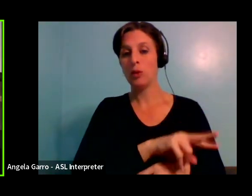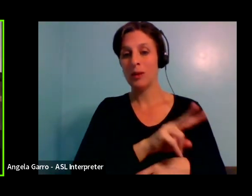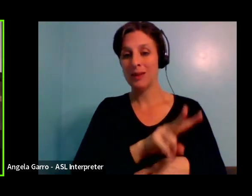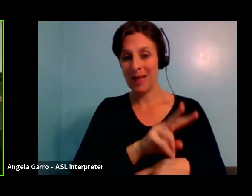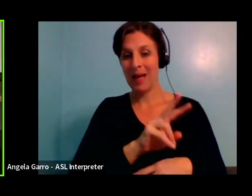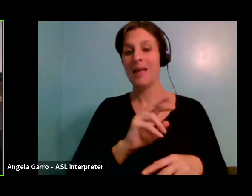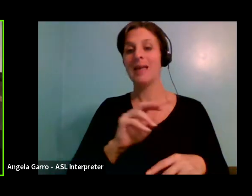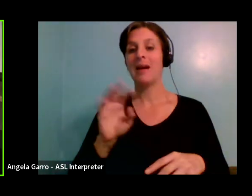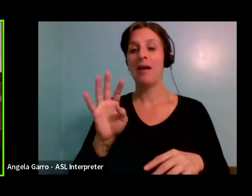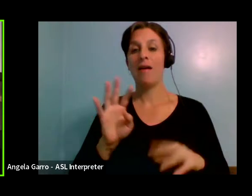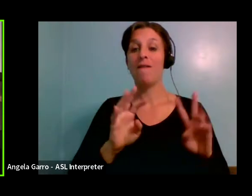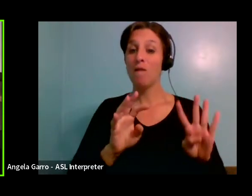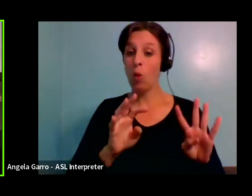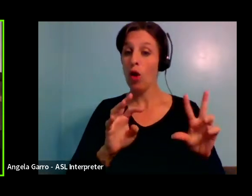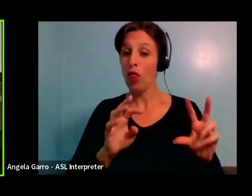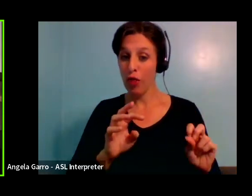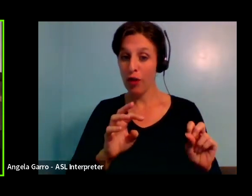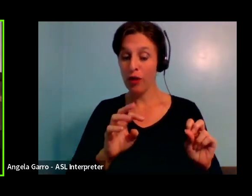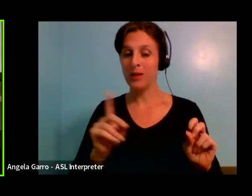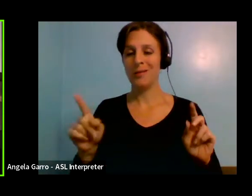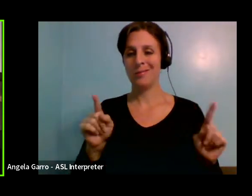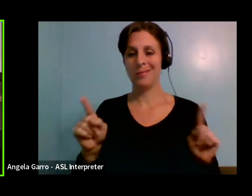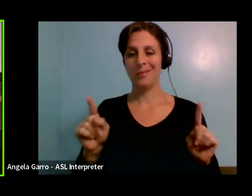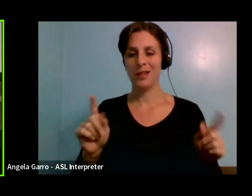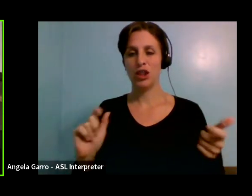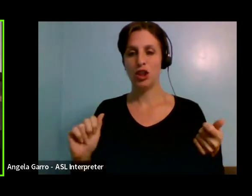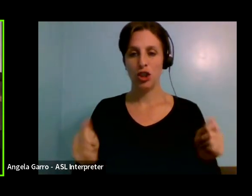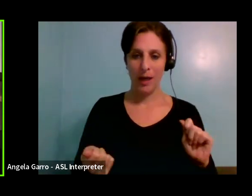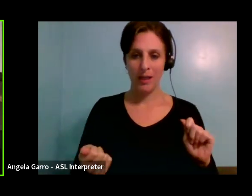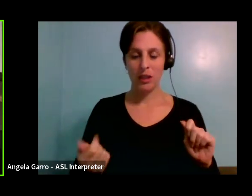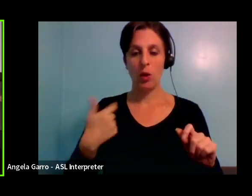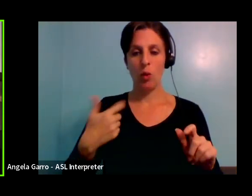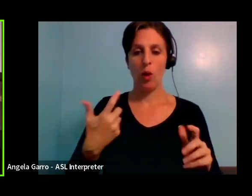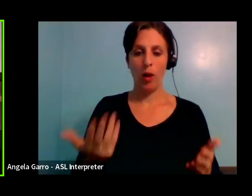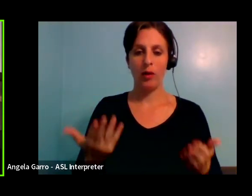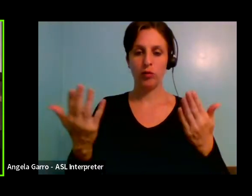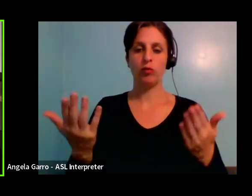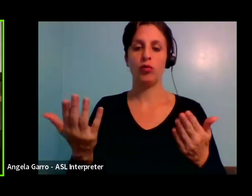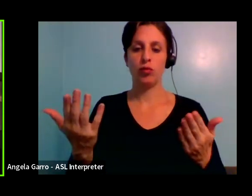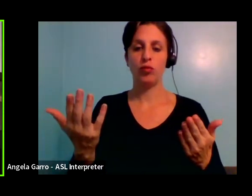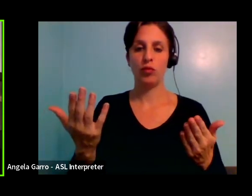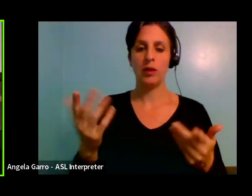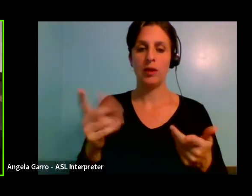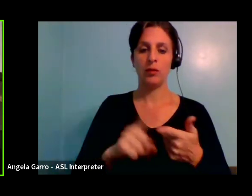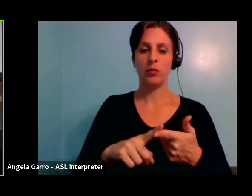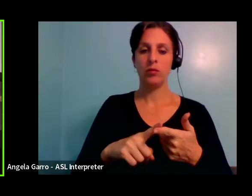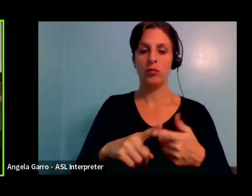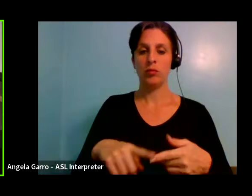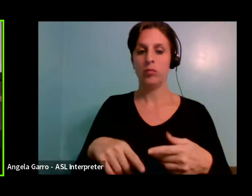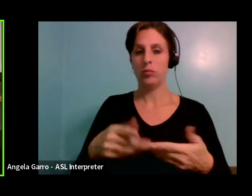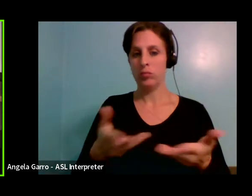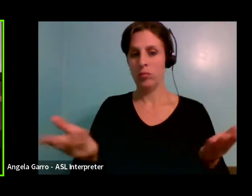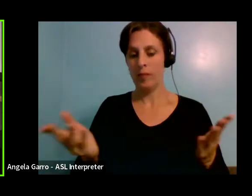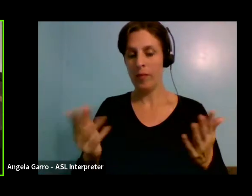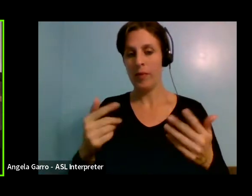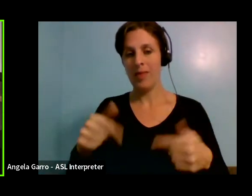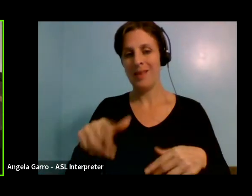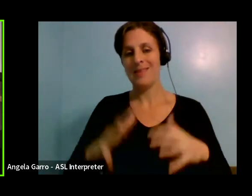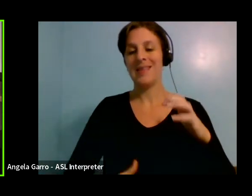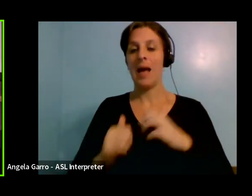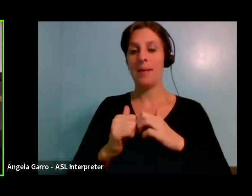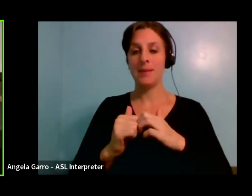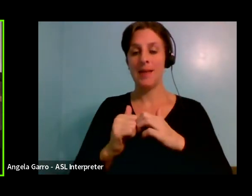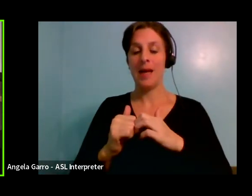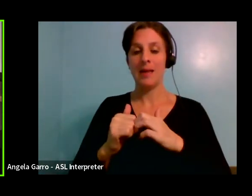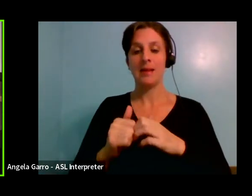at 4:30 p.m. So those are changes that we wanted to bring to the table. So this is an updated,